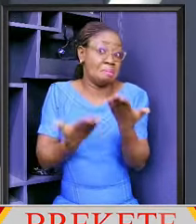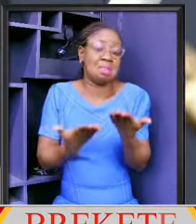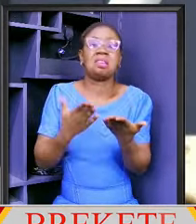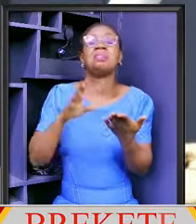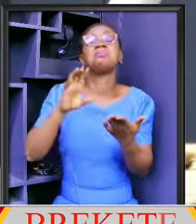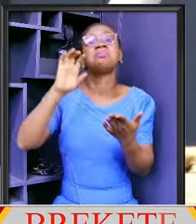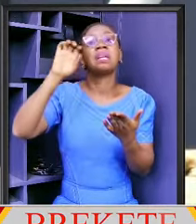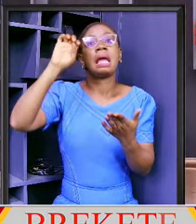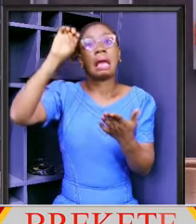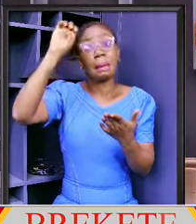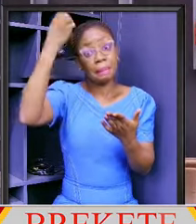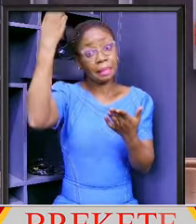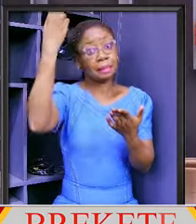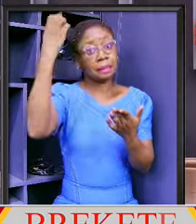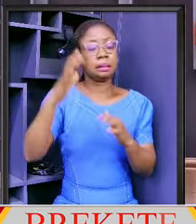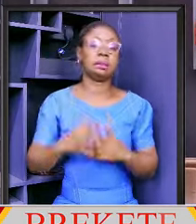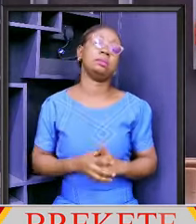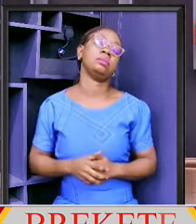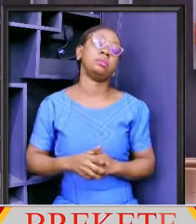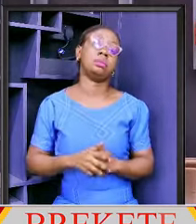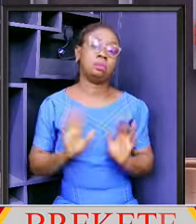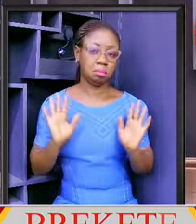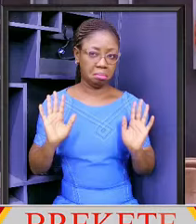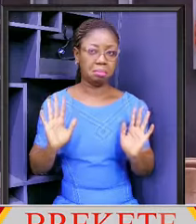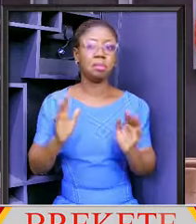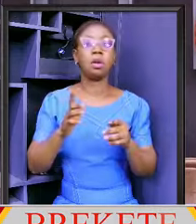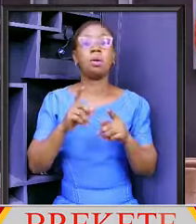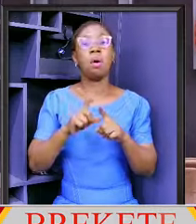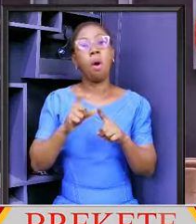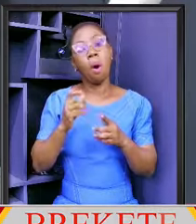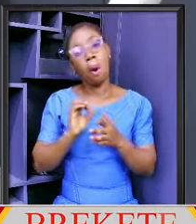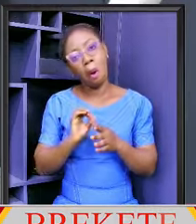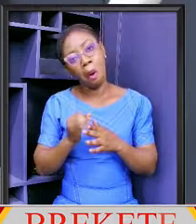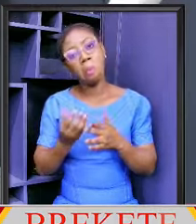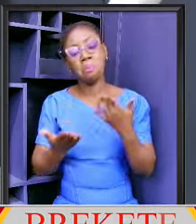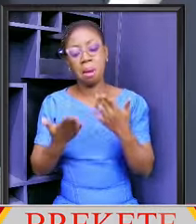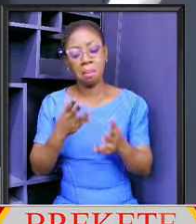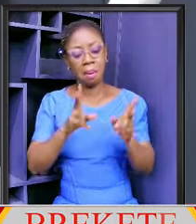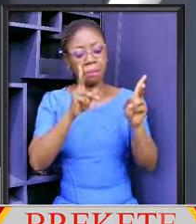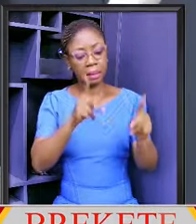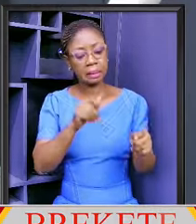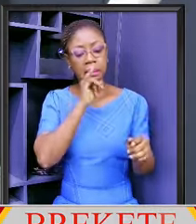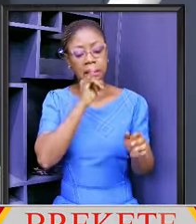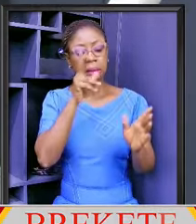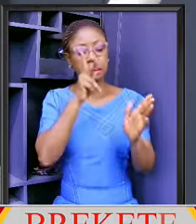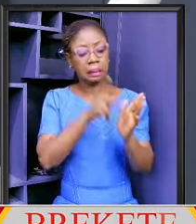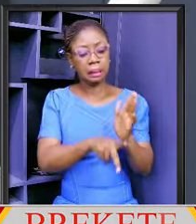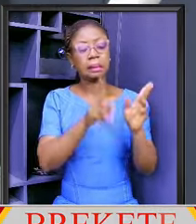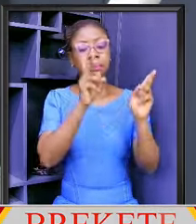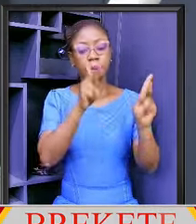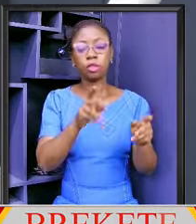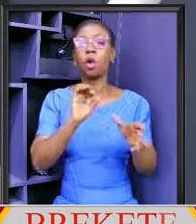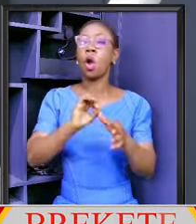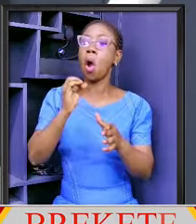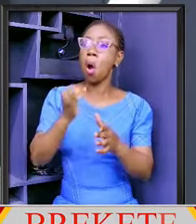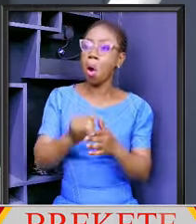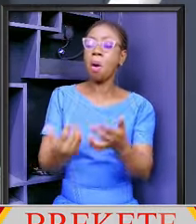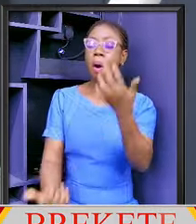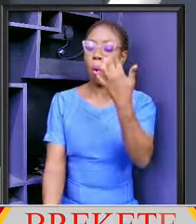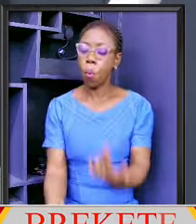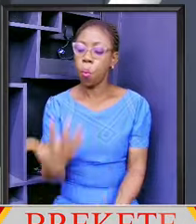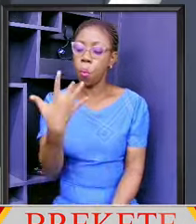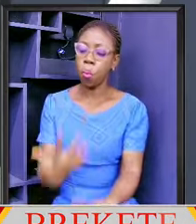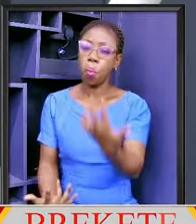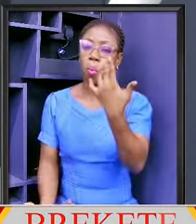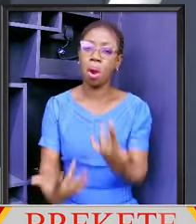you go do affidavit you go down too late. Oh, somebody they kill somebody, or fire they happen somewhere, or even that fire own they don't